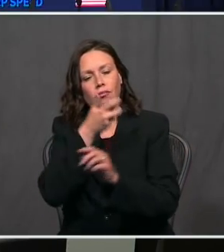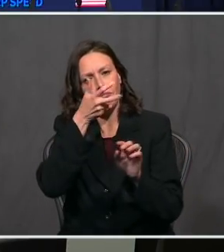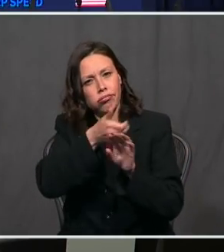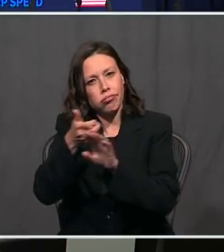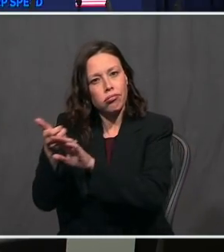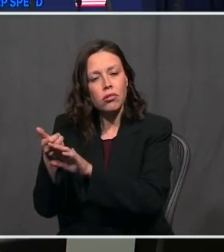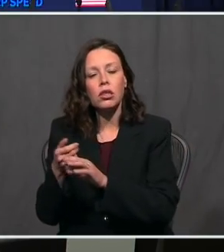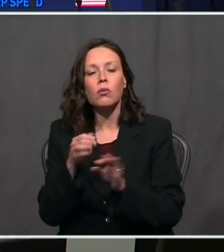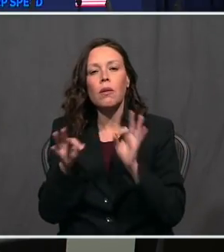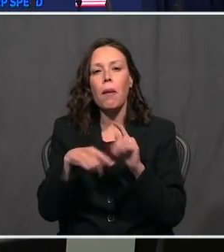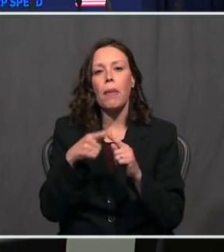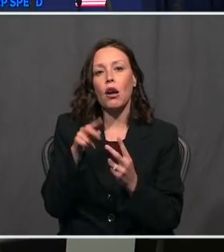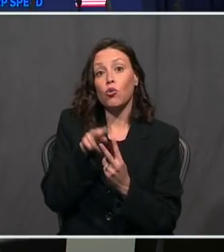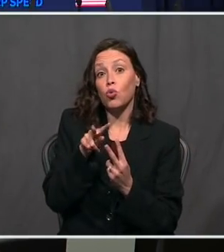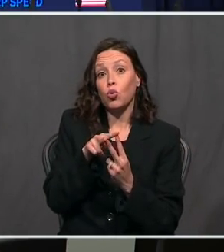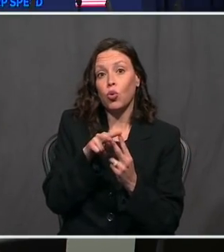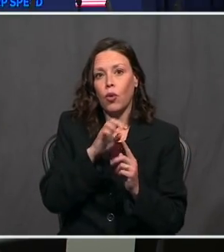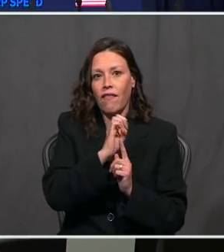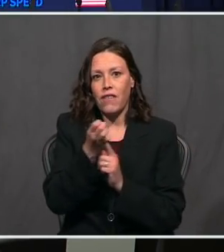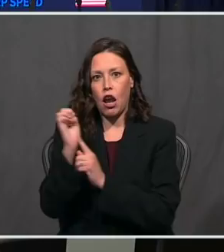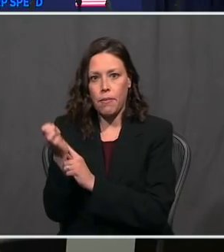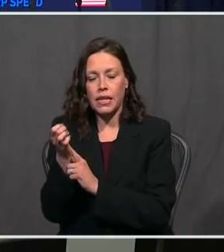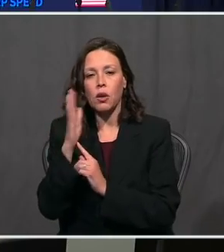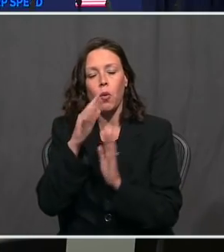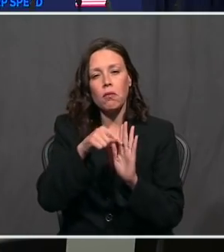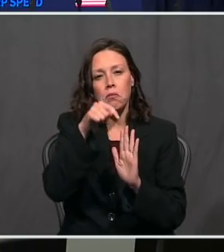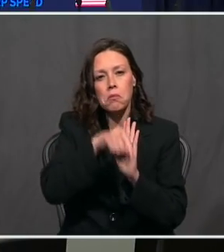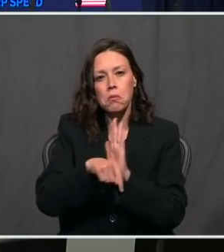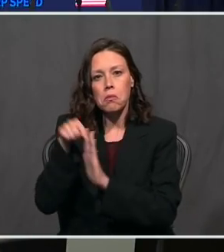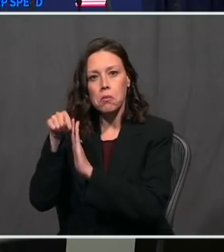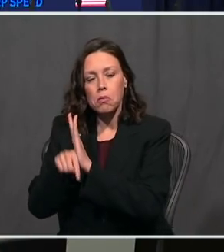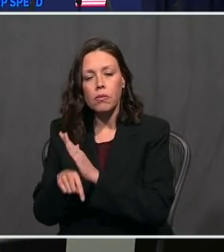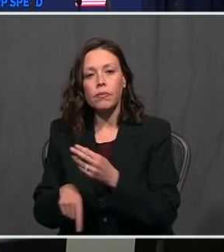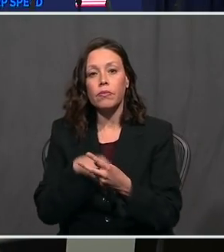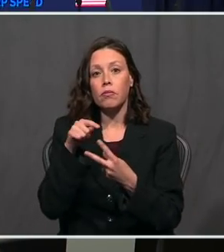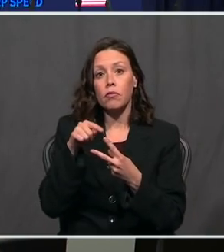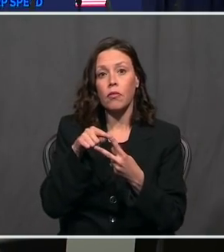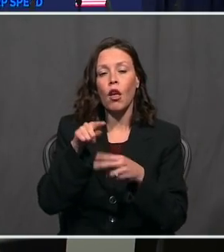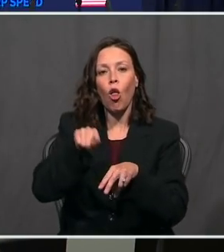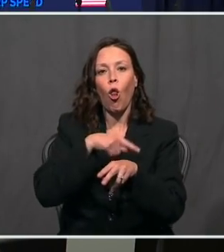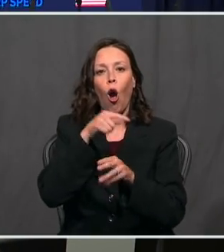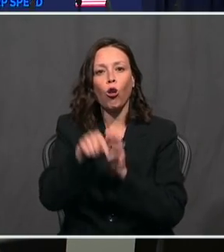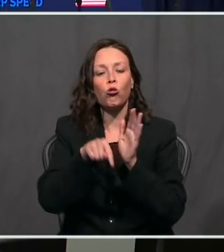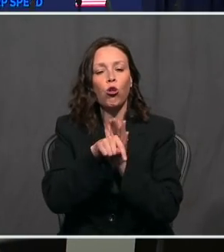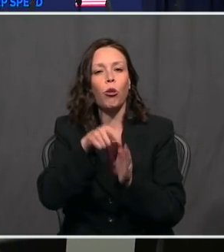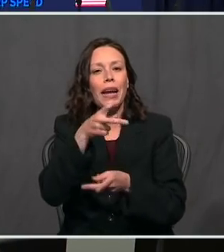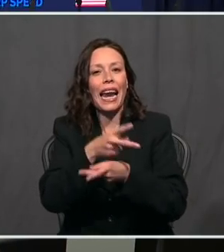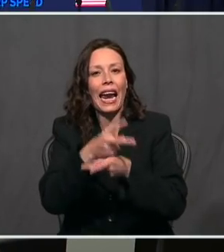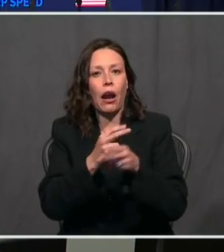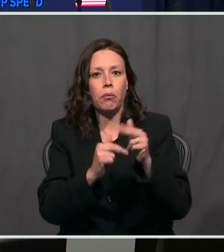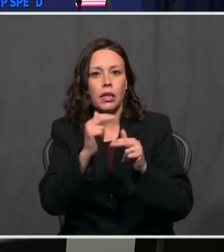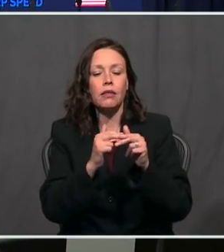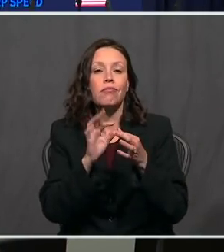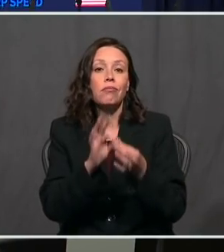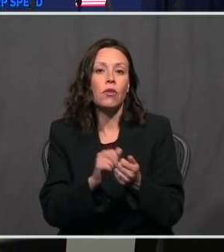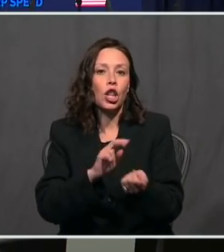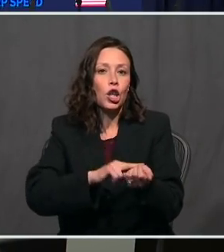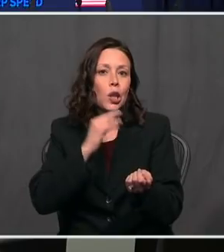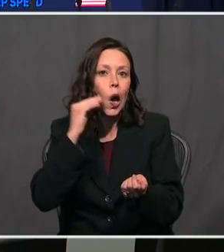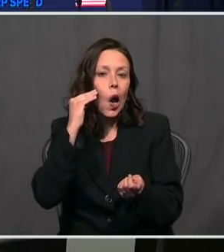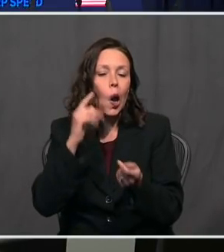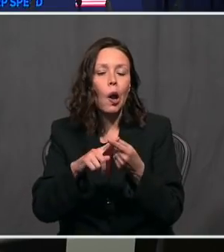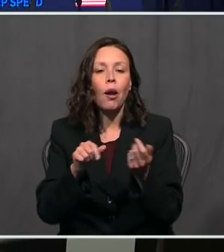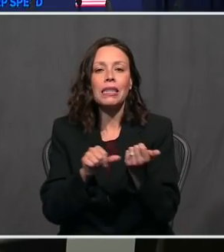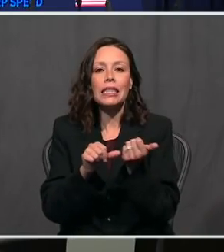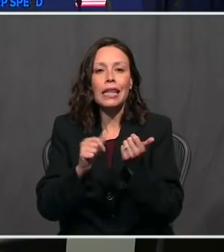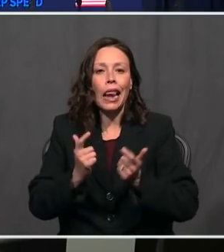specifically talk about two settings and dig in a little bit on both of them. The first is the long-term care setting, specifically nursing homes, assisted living